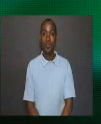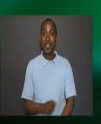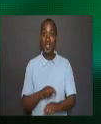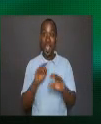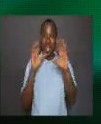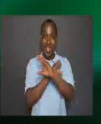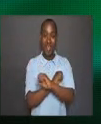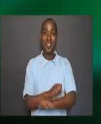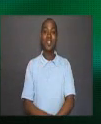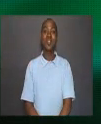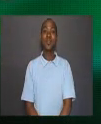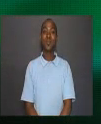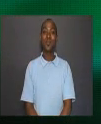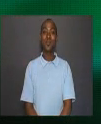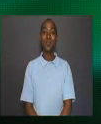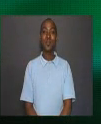Time's up!